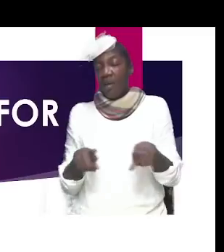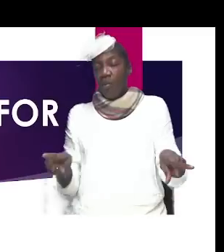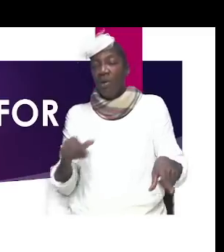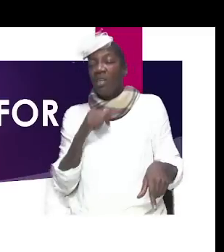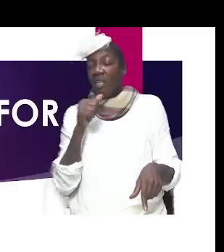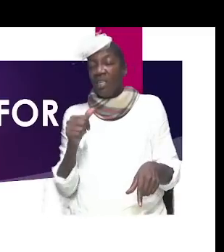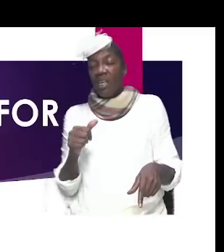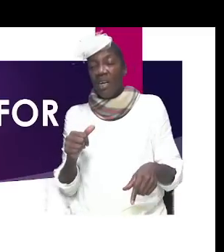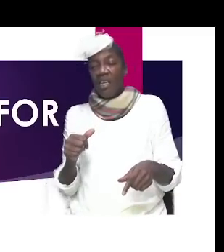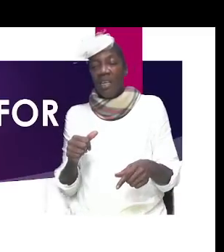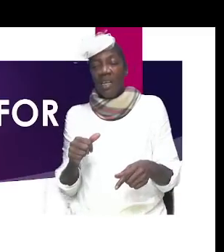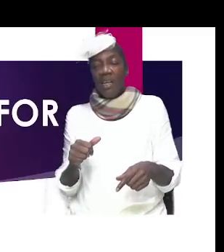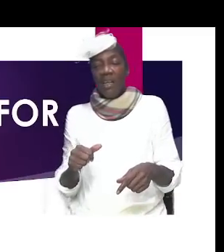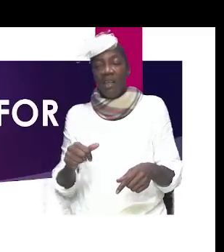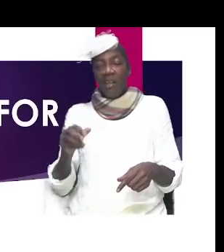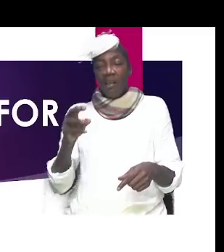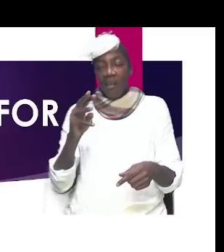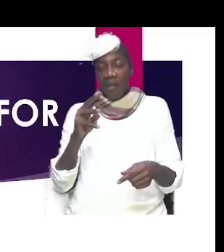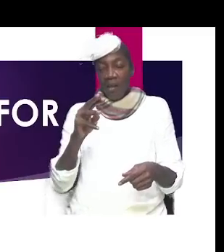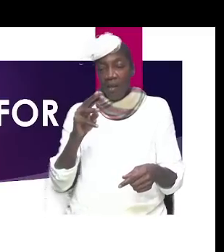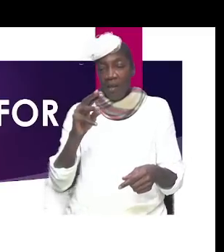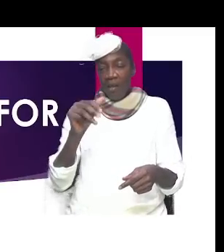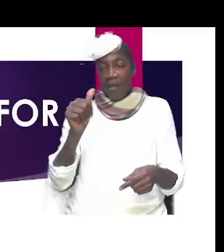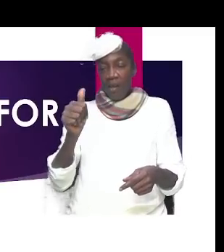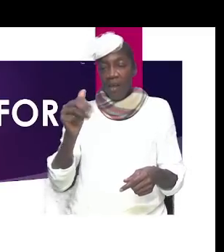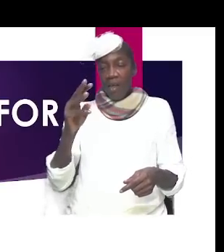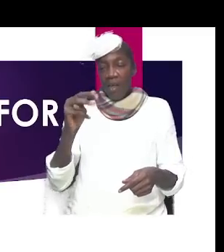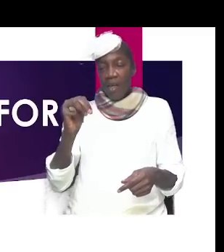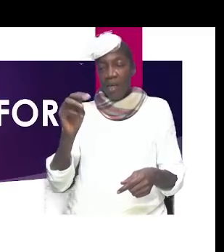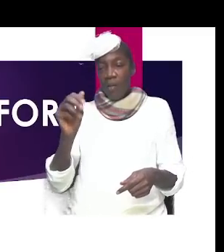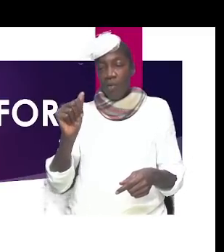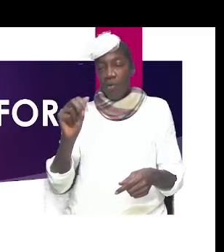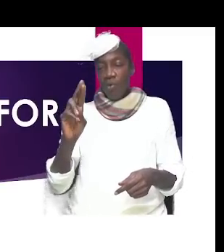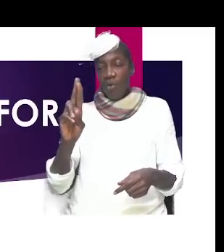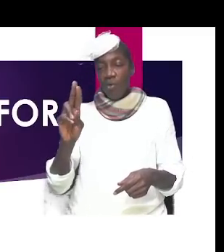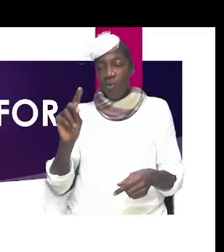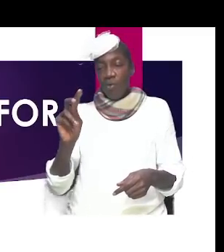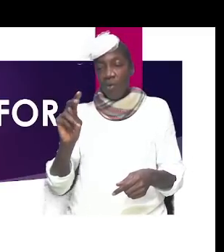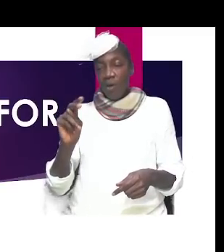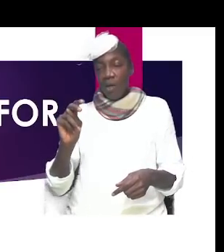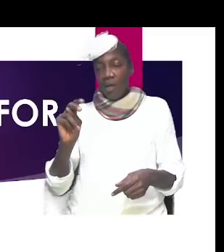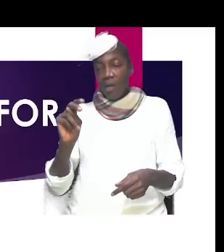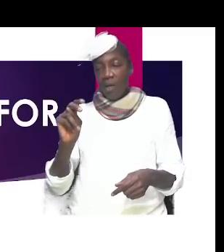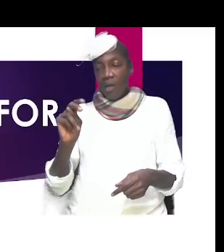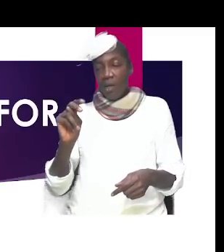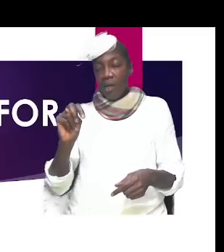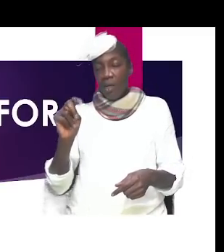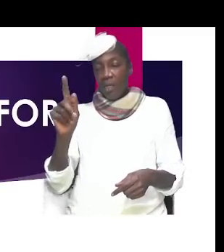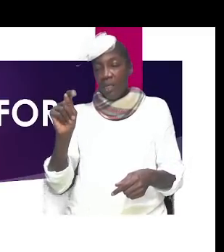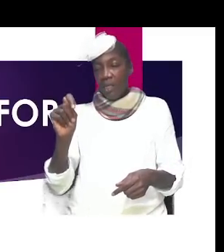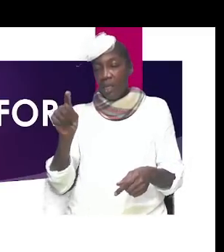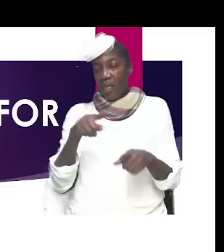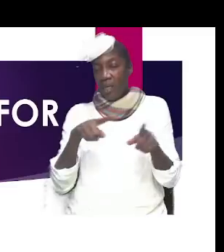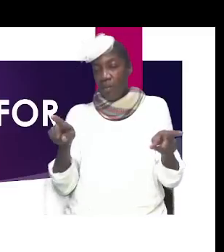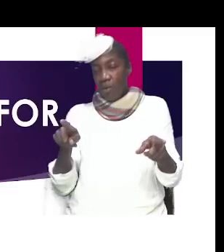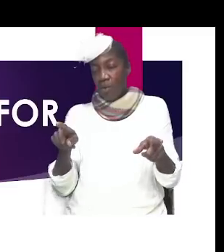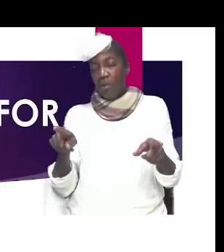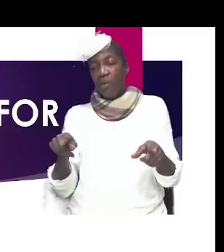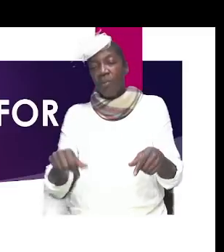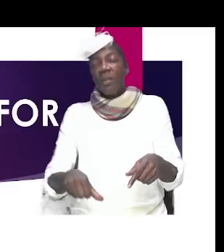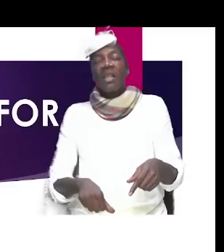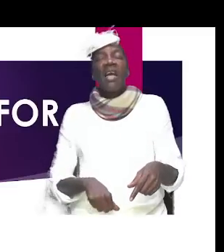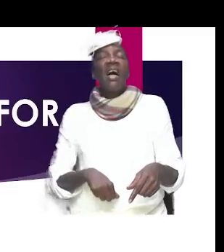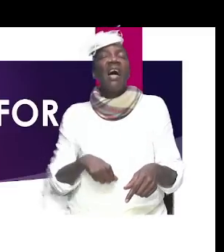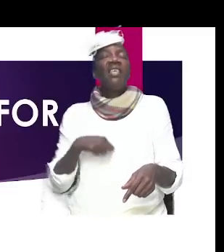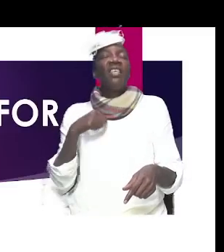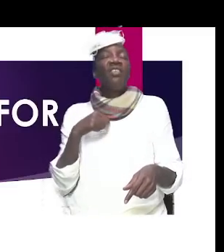that. And as I said just now, understand also that when we do the thing, have the right attitude that put Christ first and put